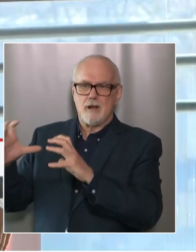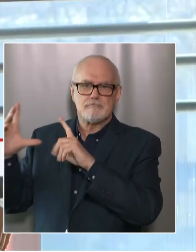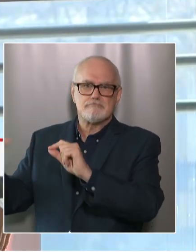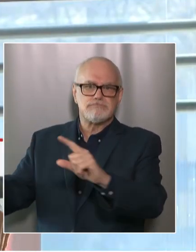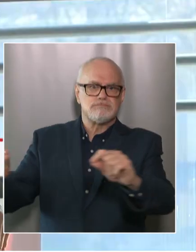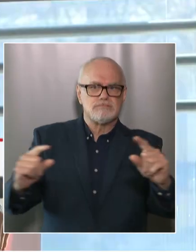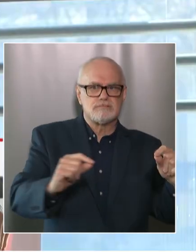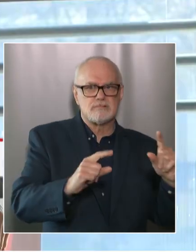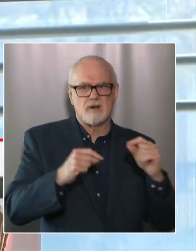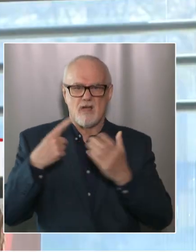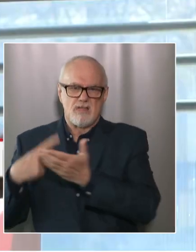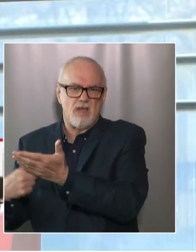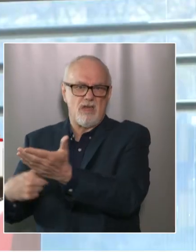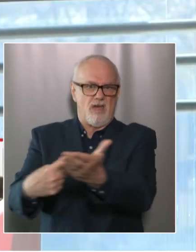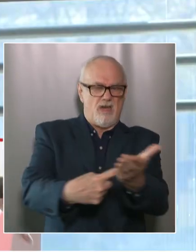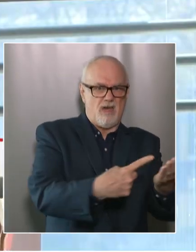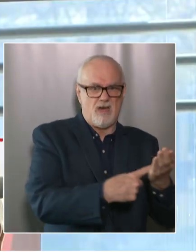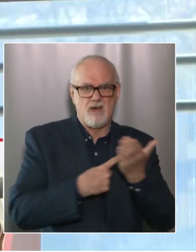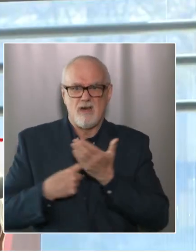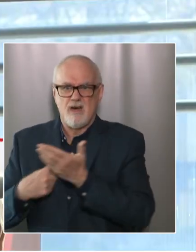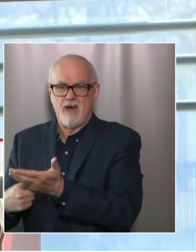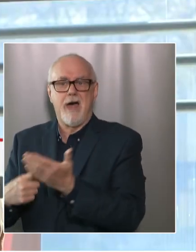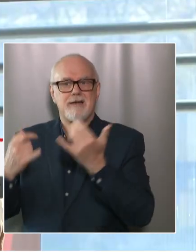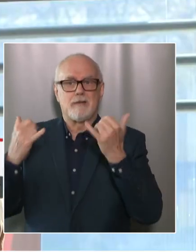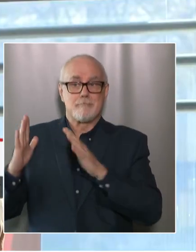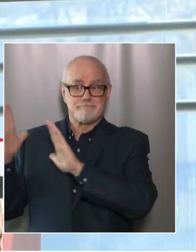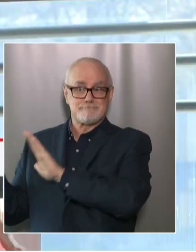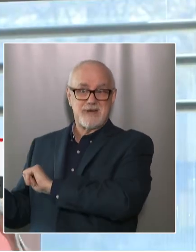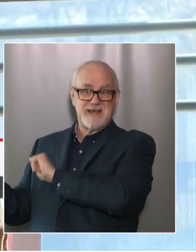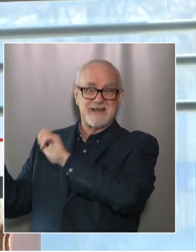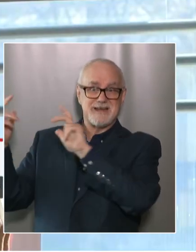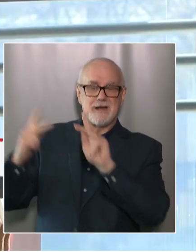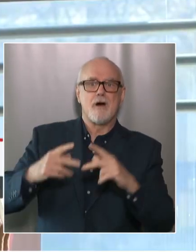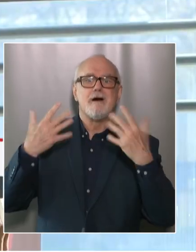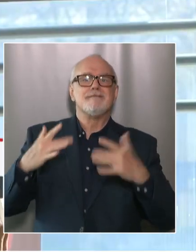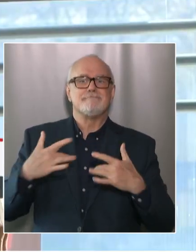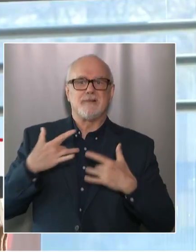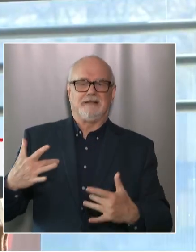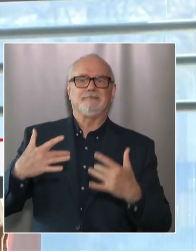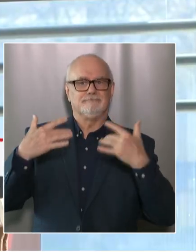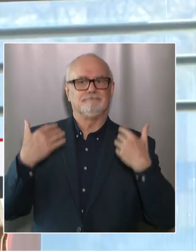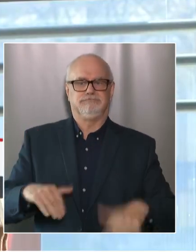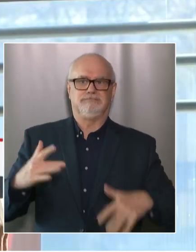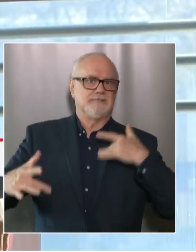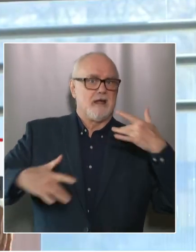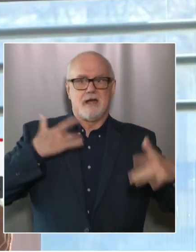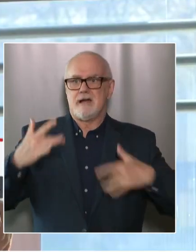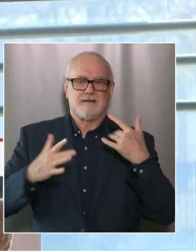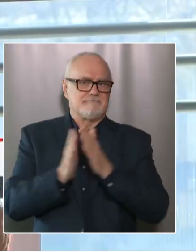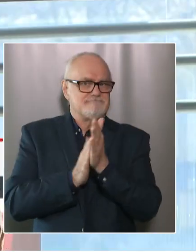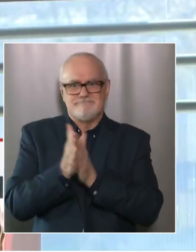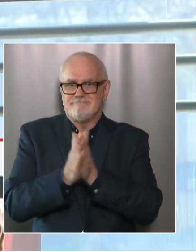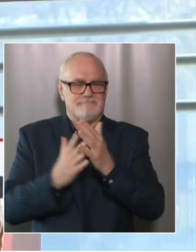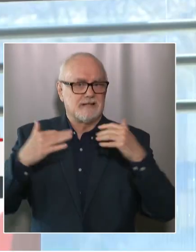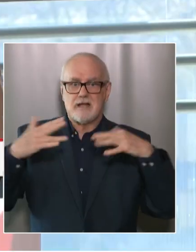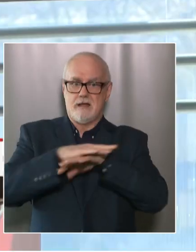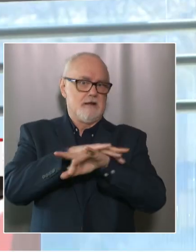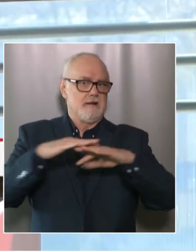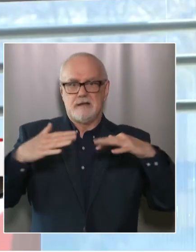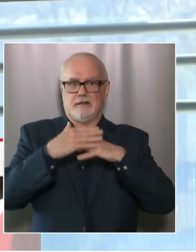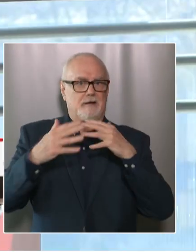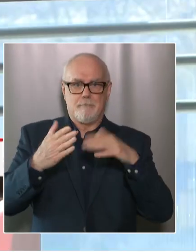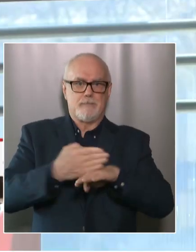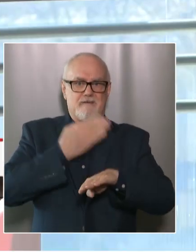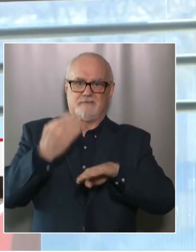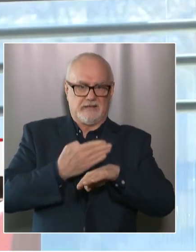back. And I think, I know DC residents, and they like to win, and they feel very proud that a